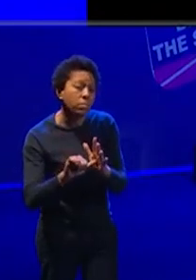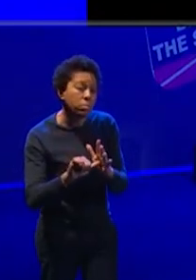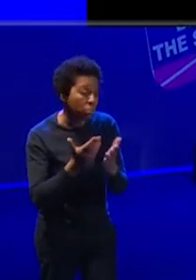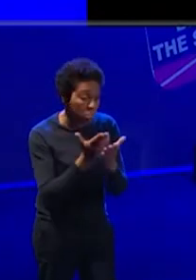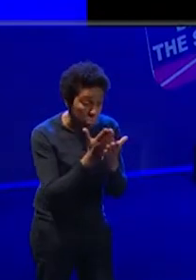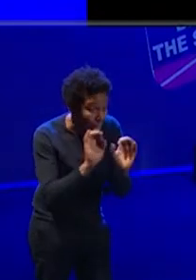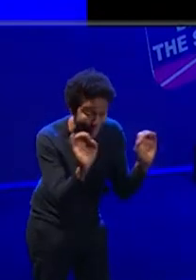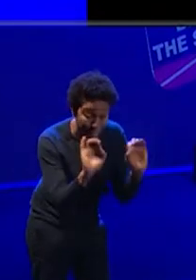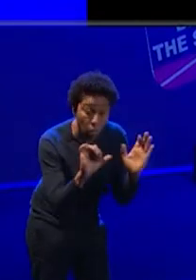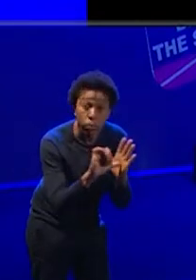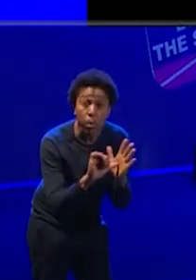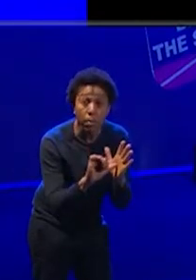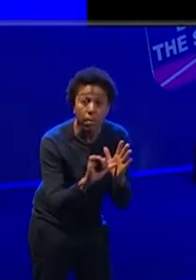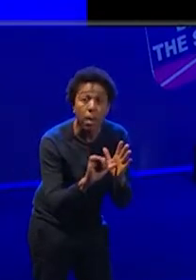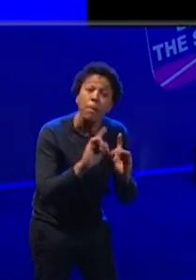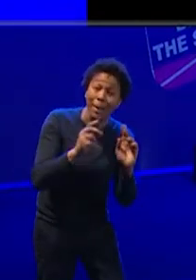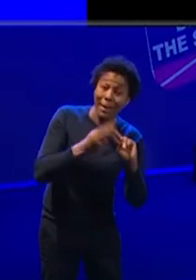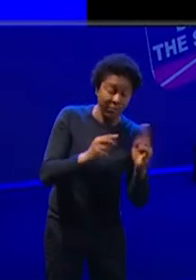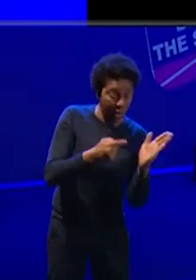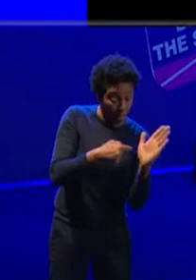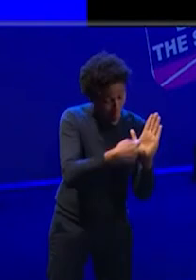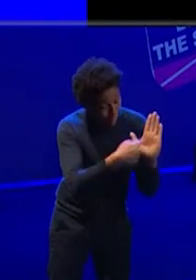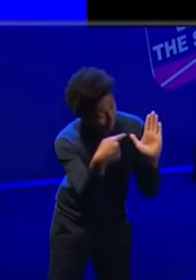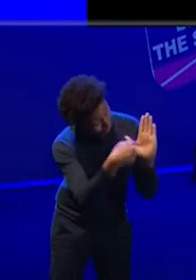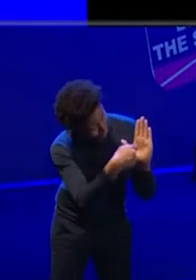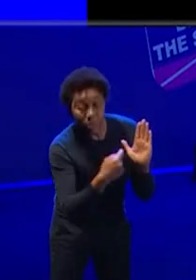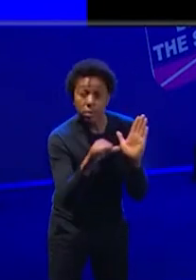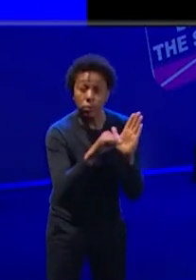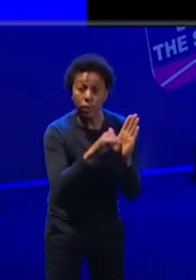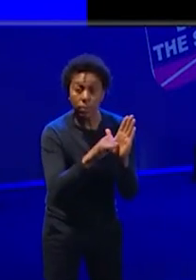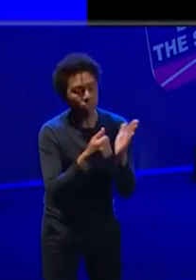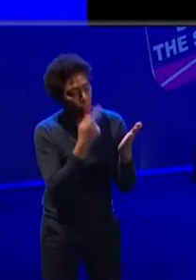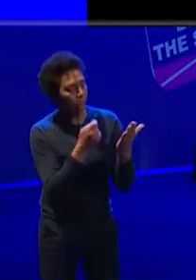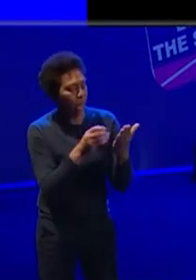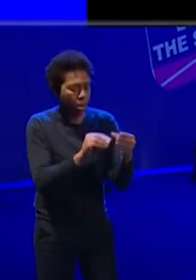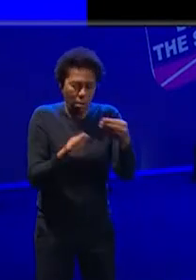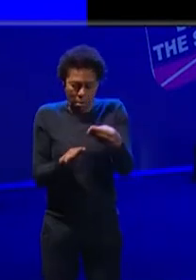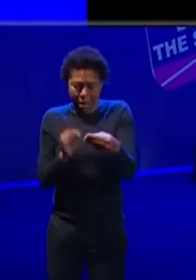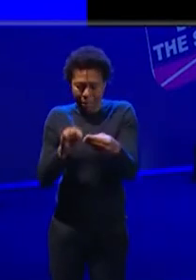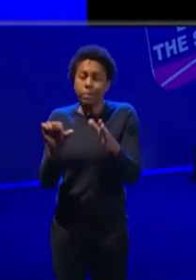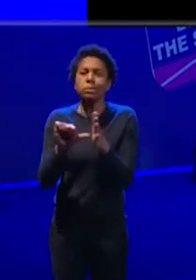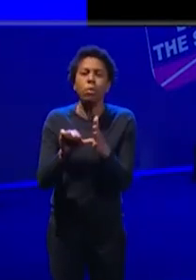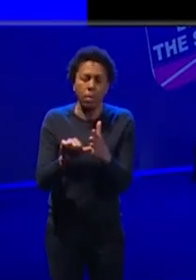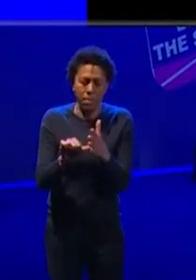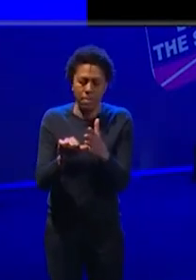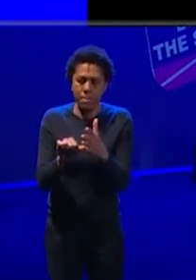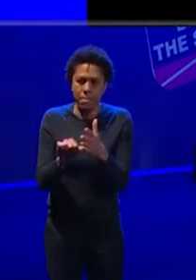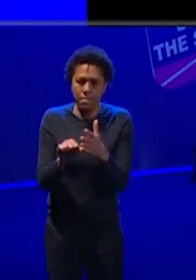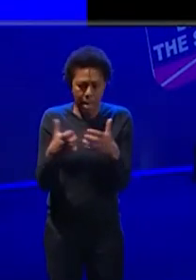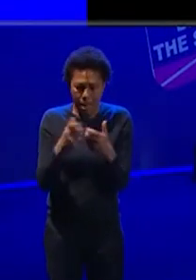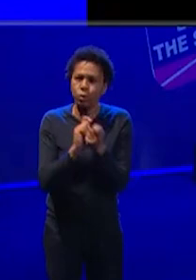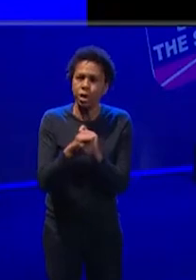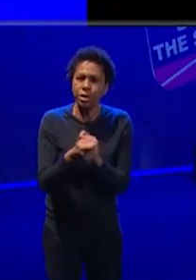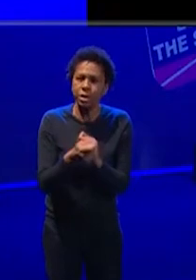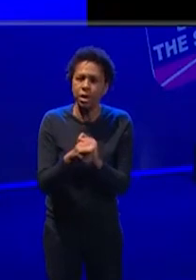Mm-hmm. And then if they name it, we can work together creatively to change that. But no more of this, yeah, we want things to be different, but